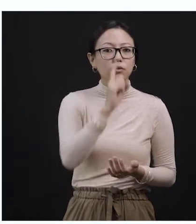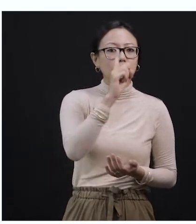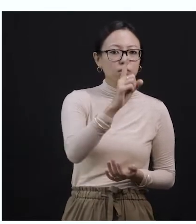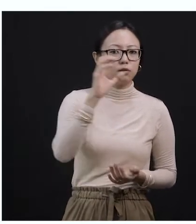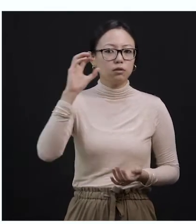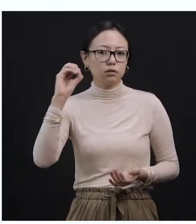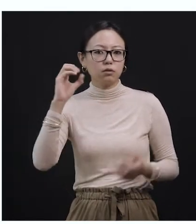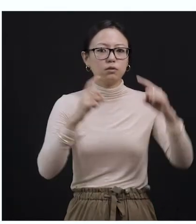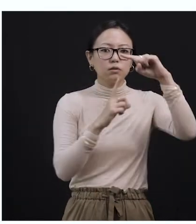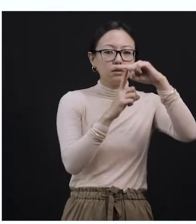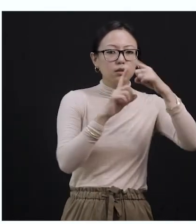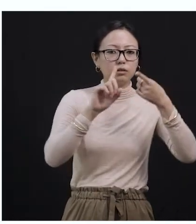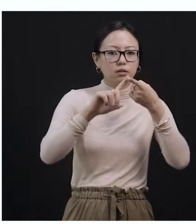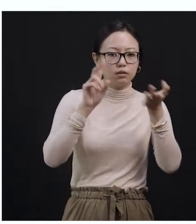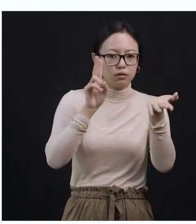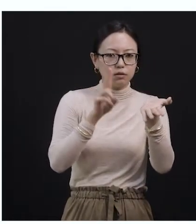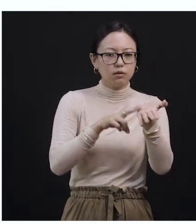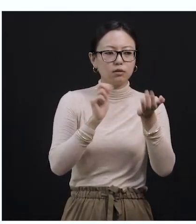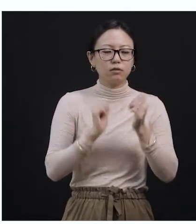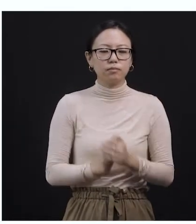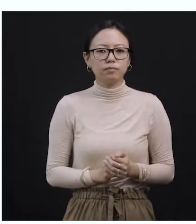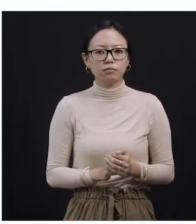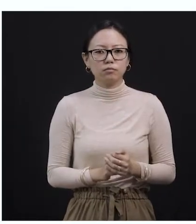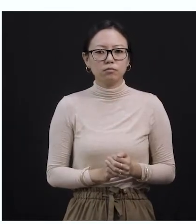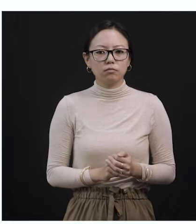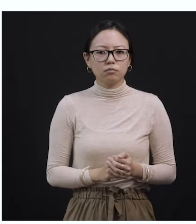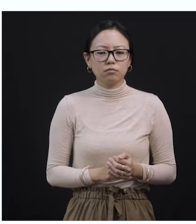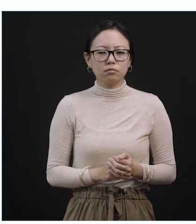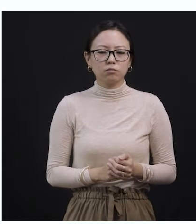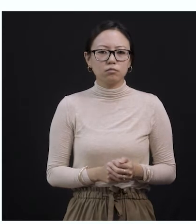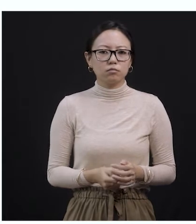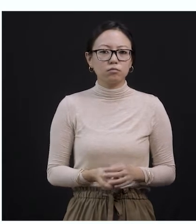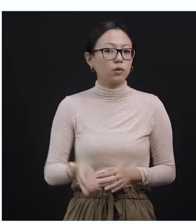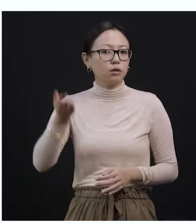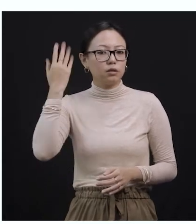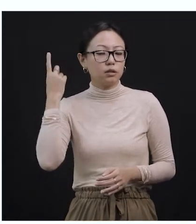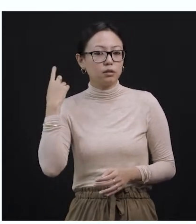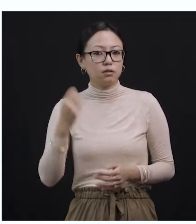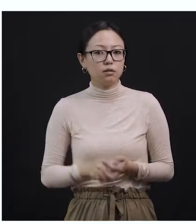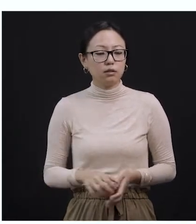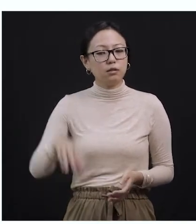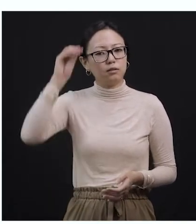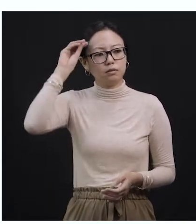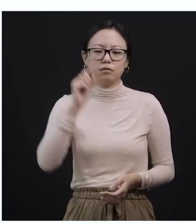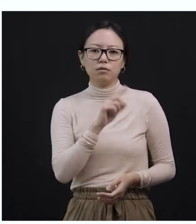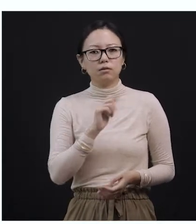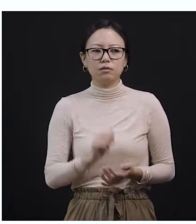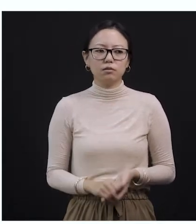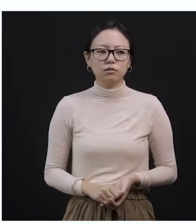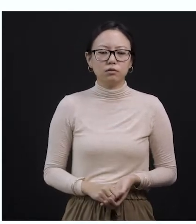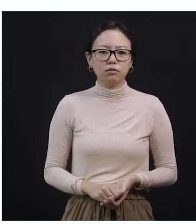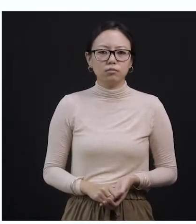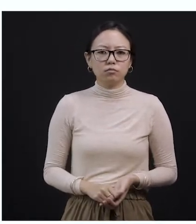TEN 10. All right. So this is the solved example that we learned earlier. So that let's look at